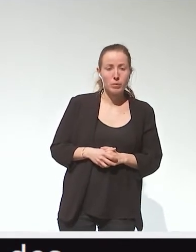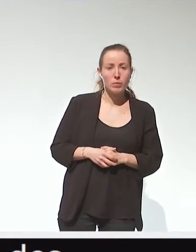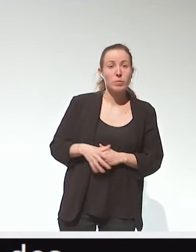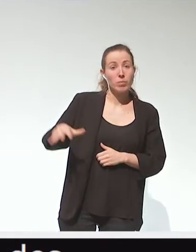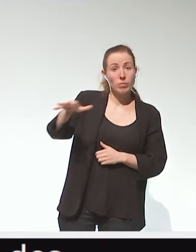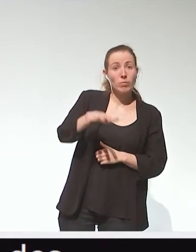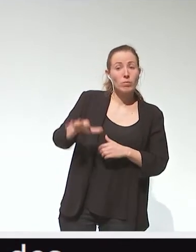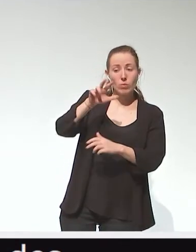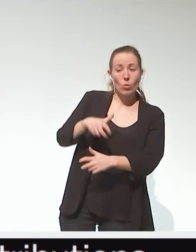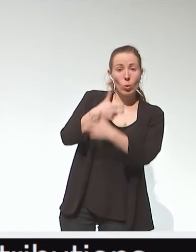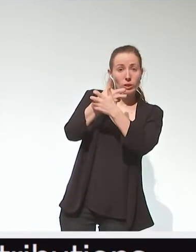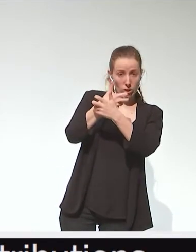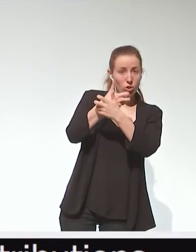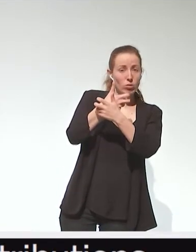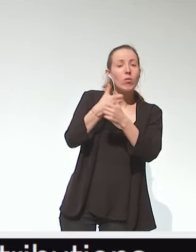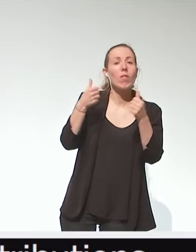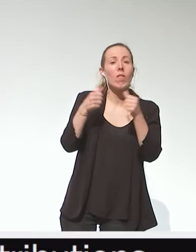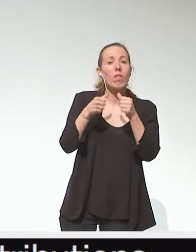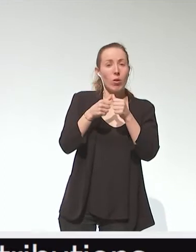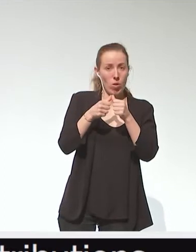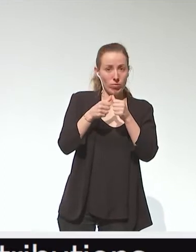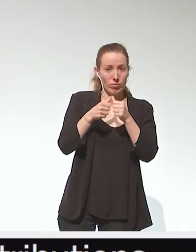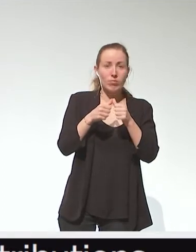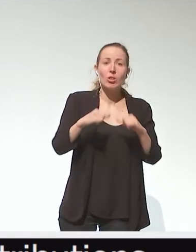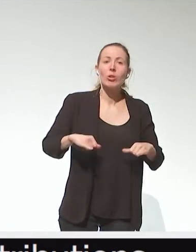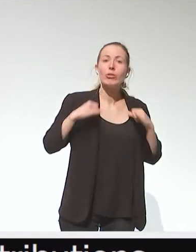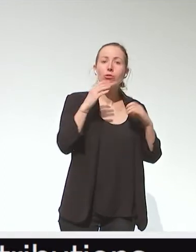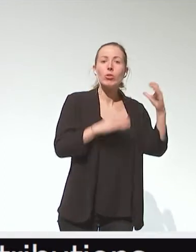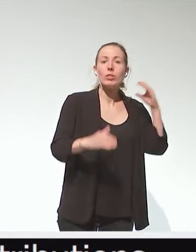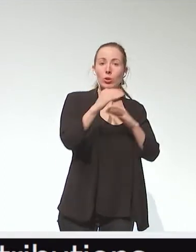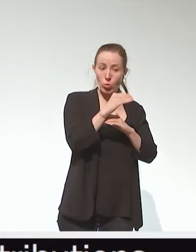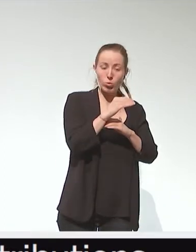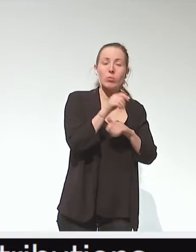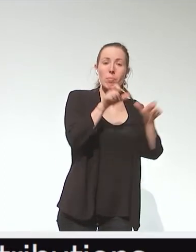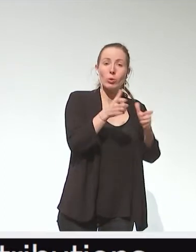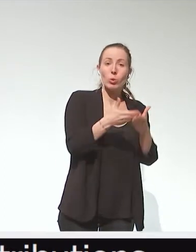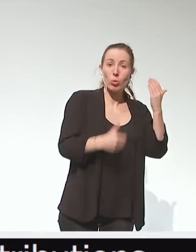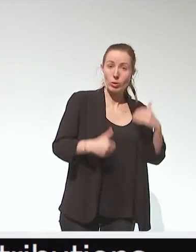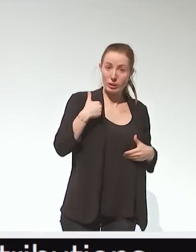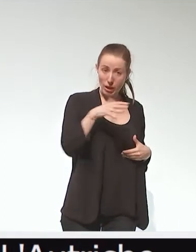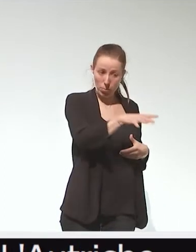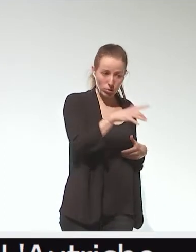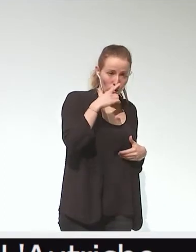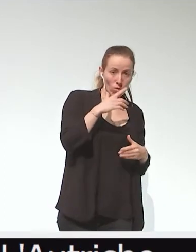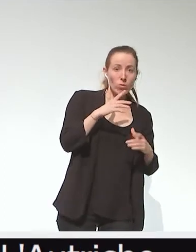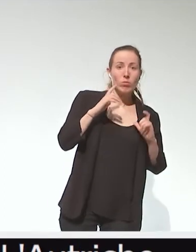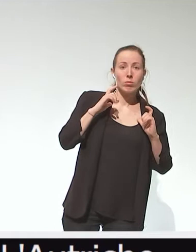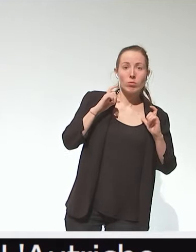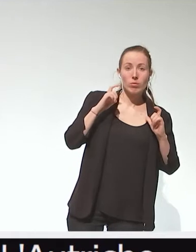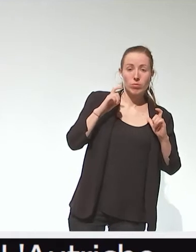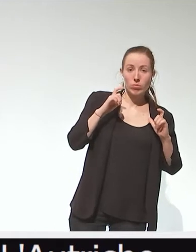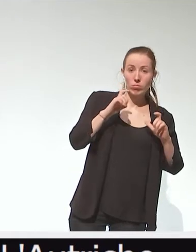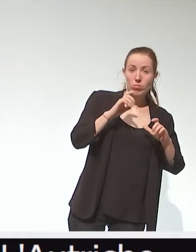Now, Austria has set in motion measures to help a young disabled, helping them